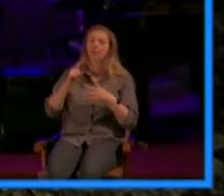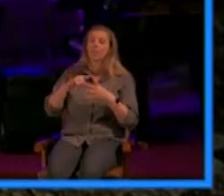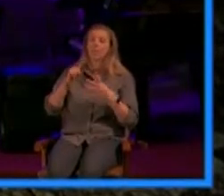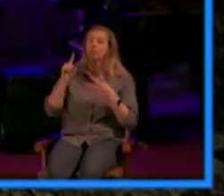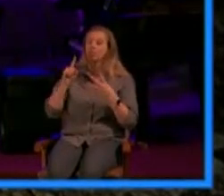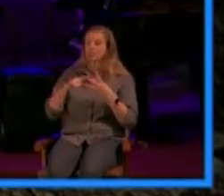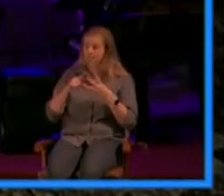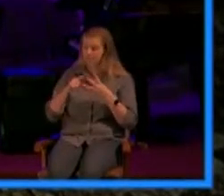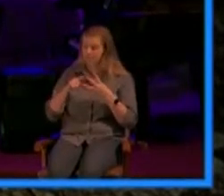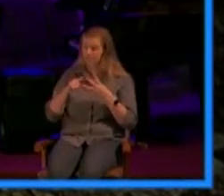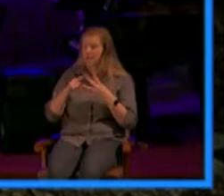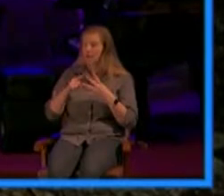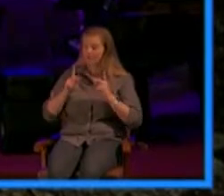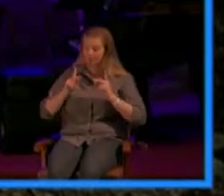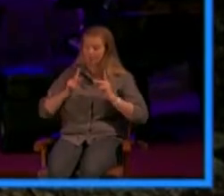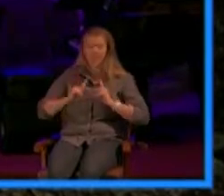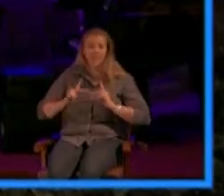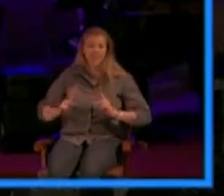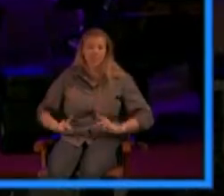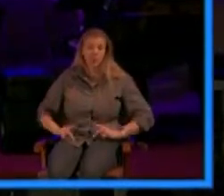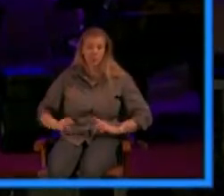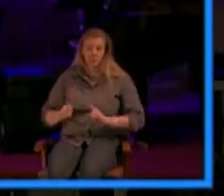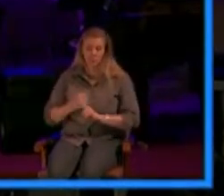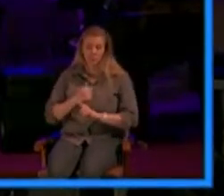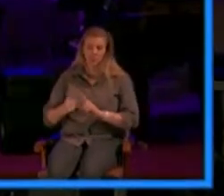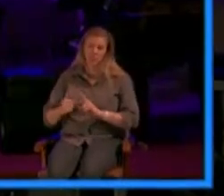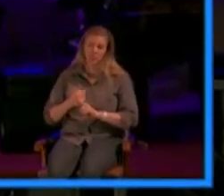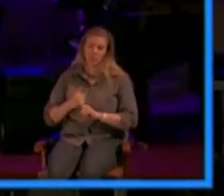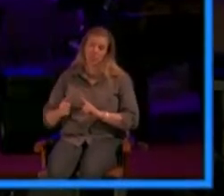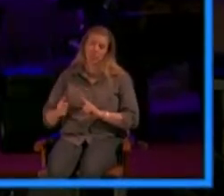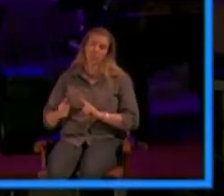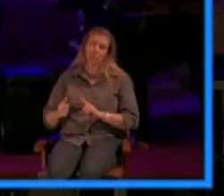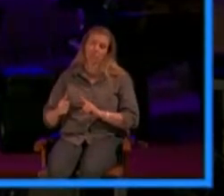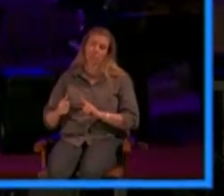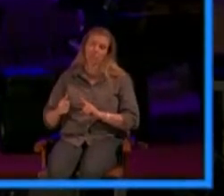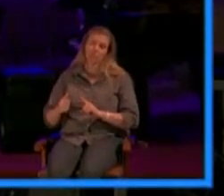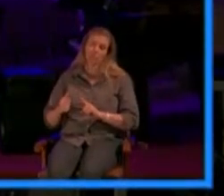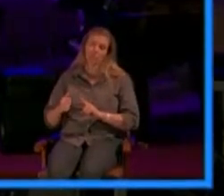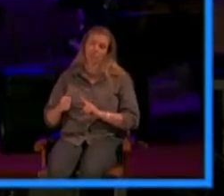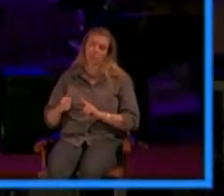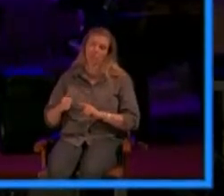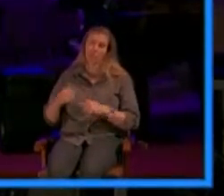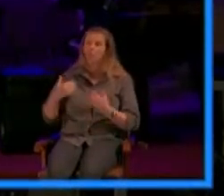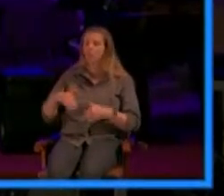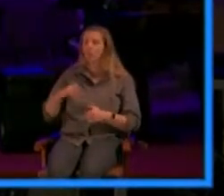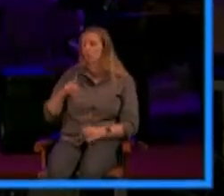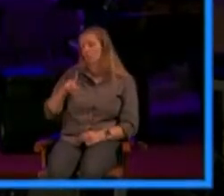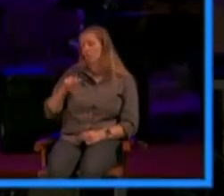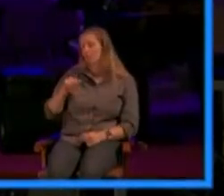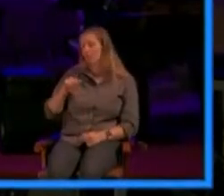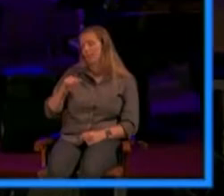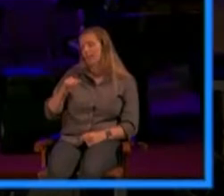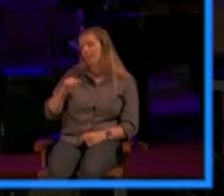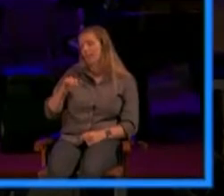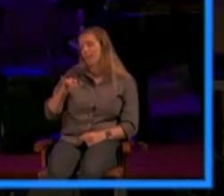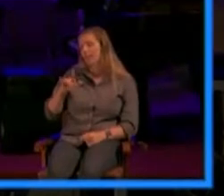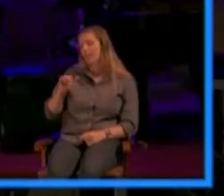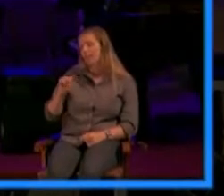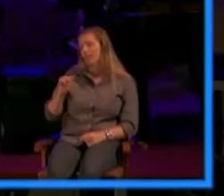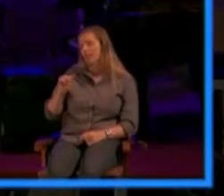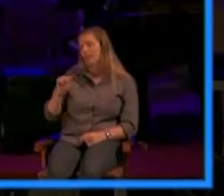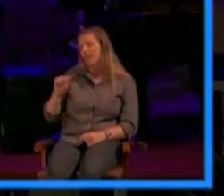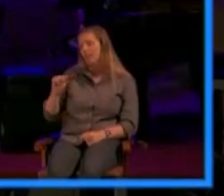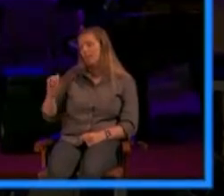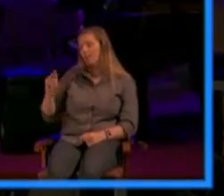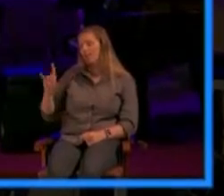has happened to over 300, by the way. You go to the International Mission Board and their Missionary Learning Training Center in